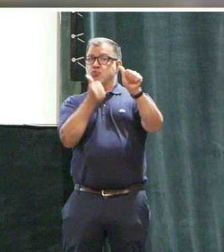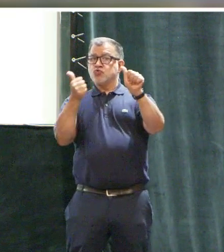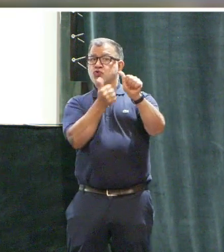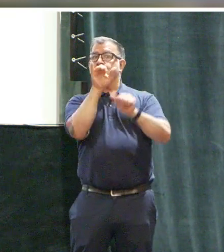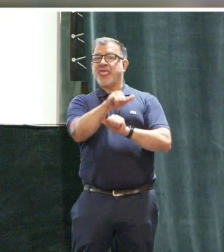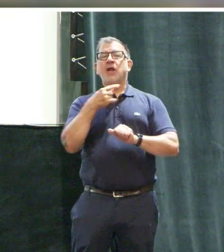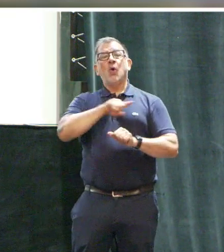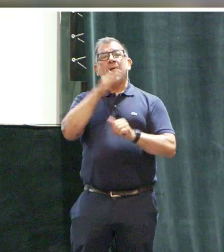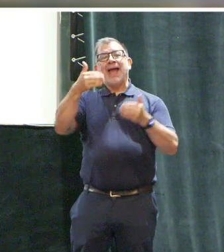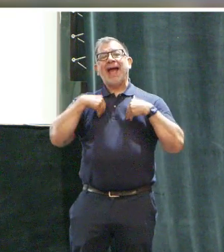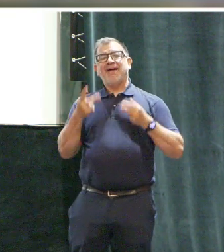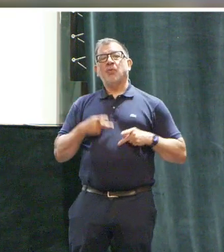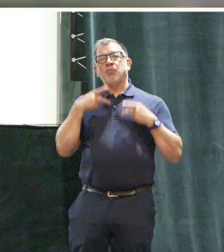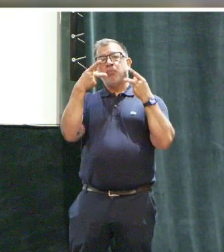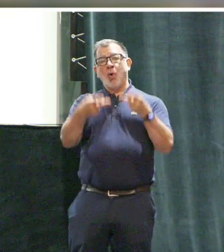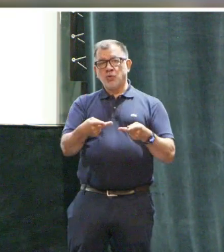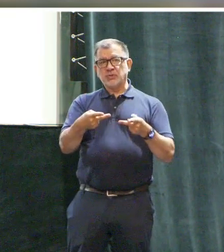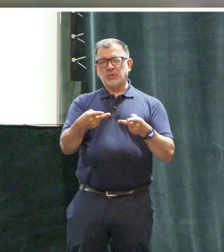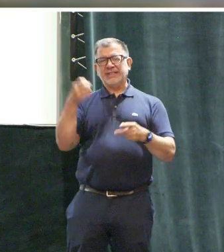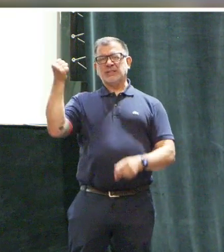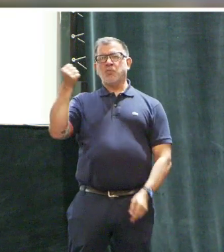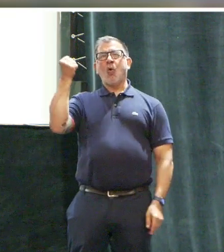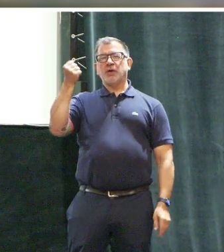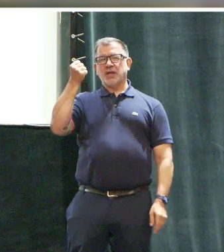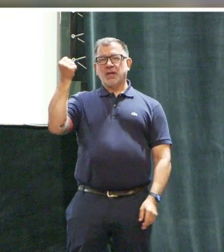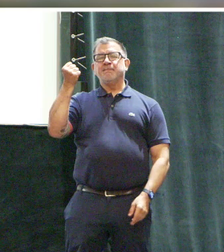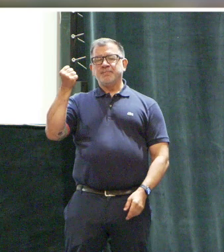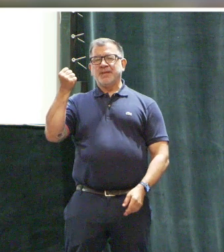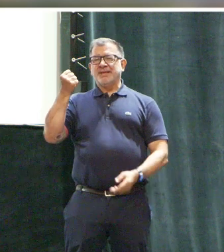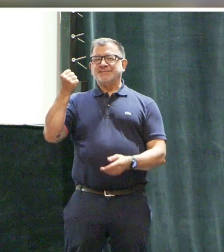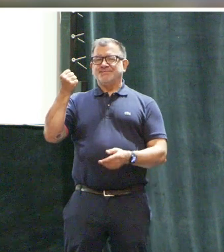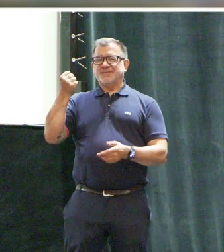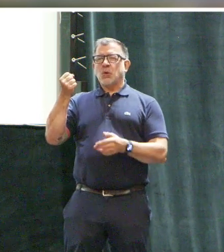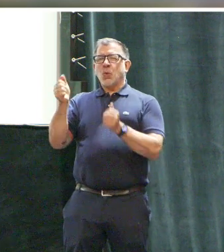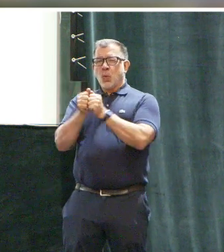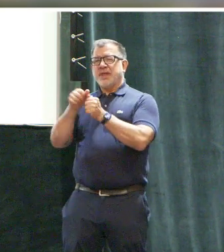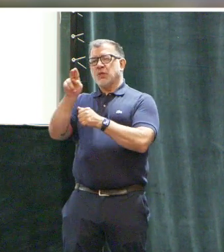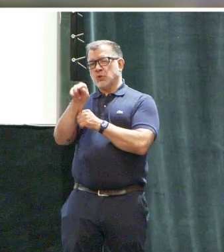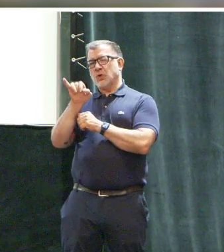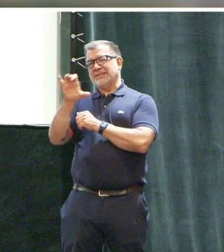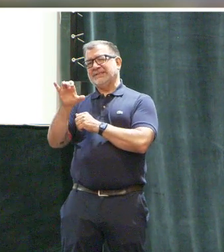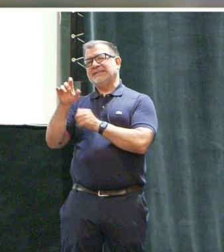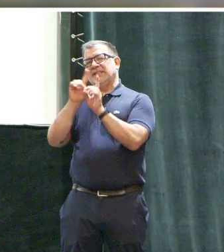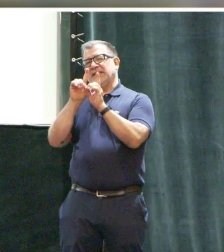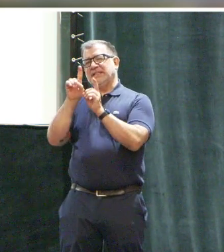proposal that's pending with New York City Department of Transportation